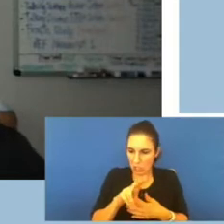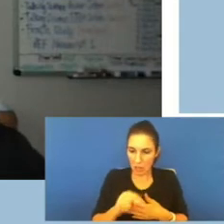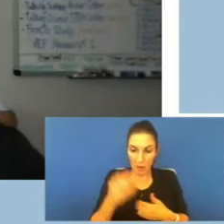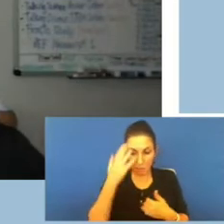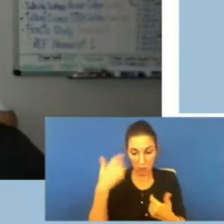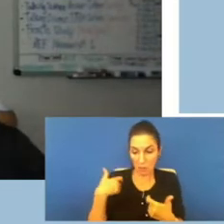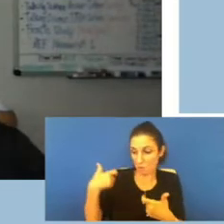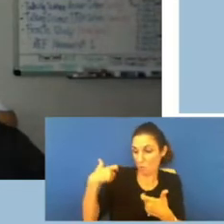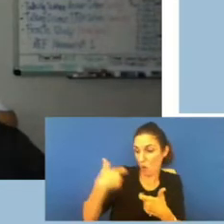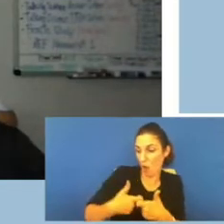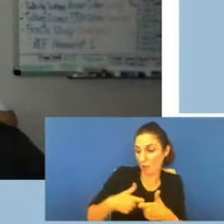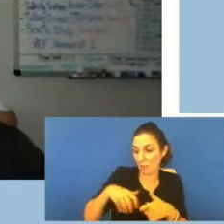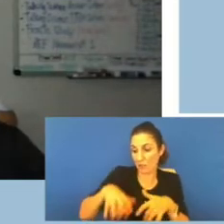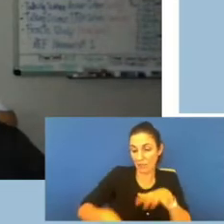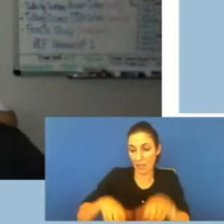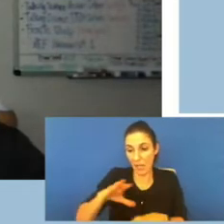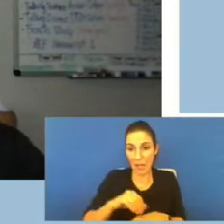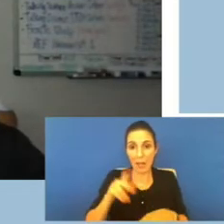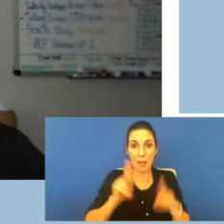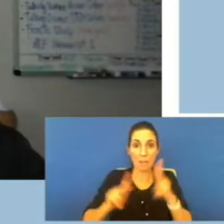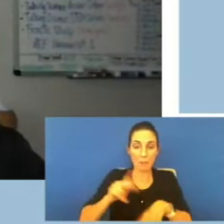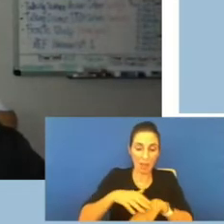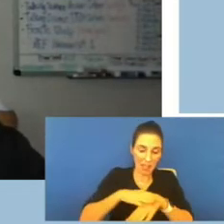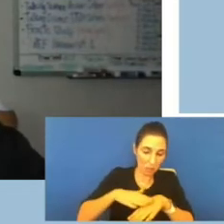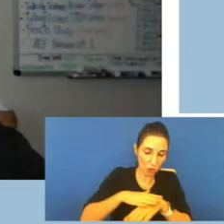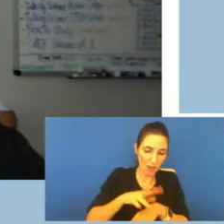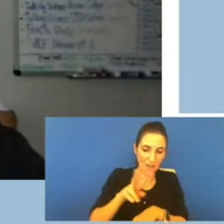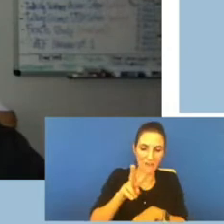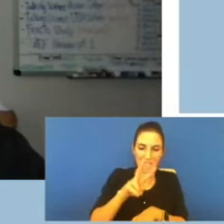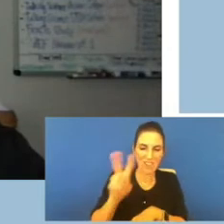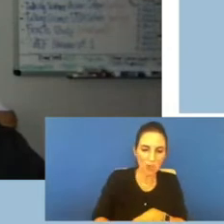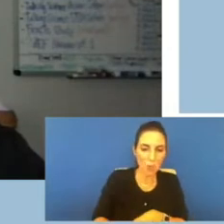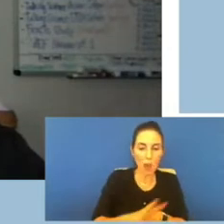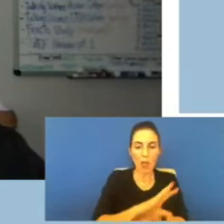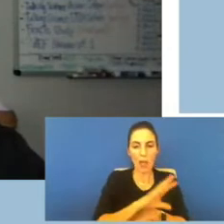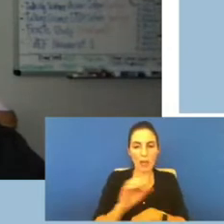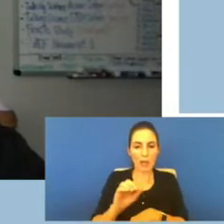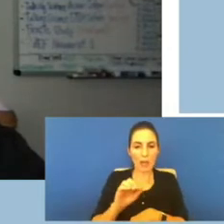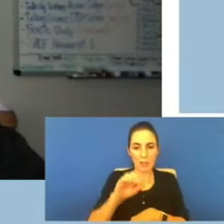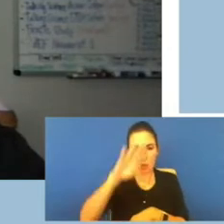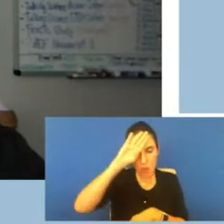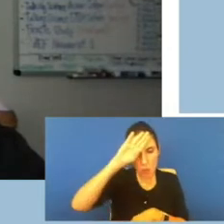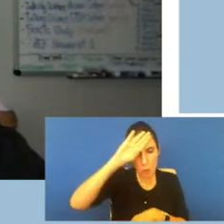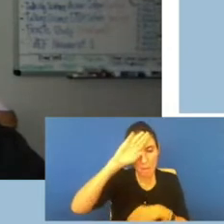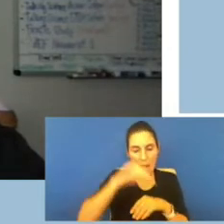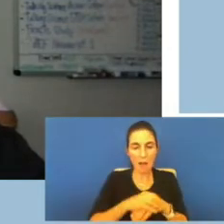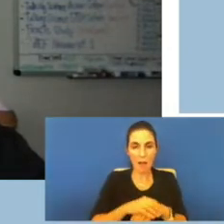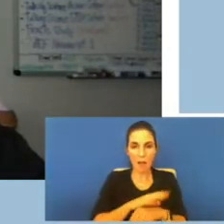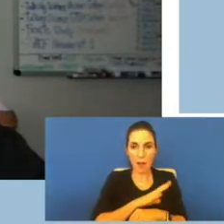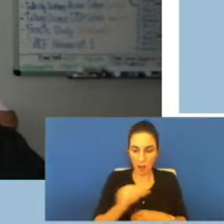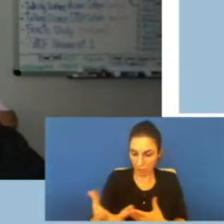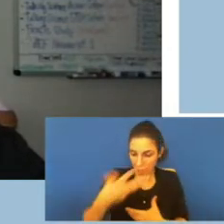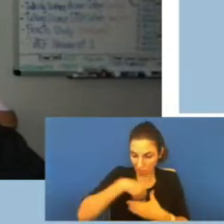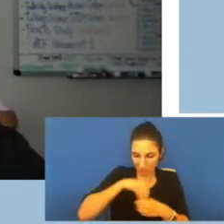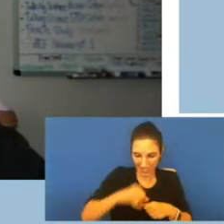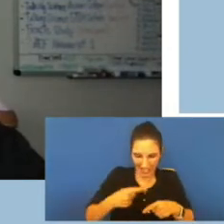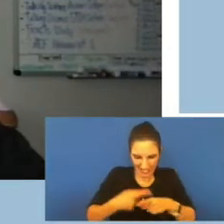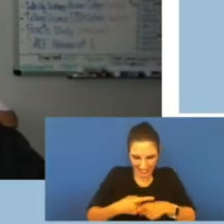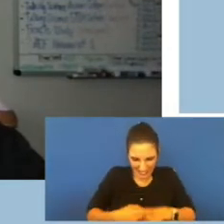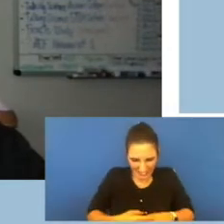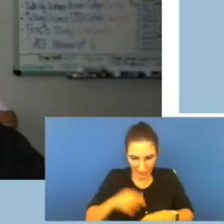colonists and people indigenous to Venezuela and Cuba. And I also embody that tension